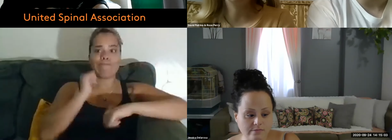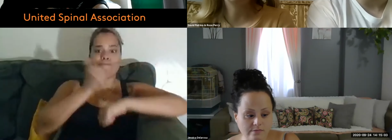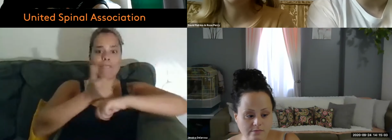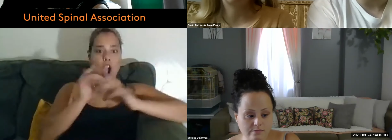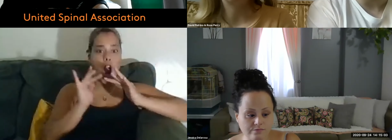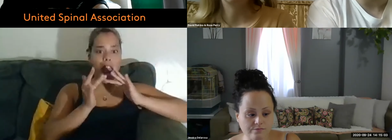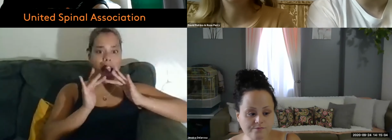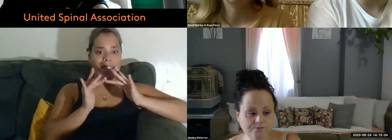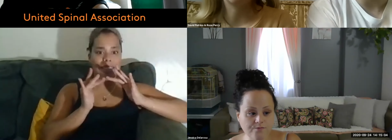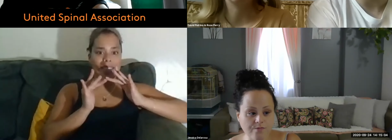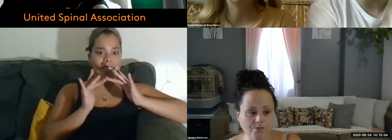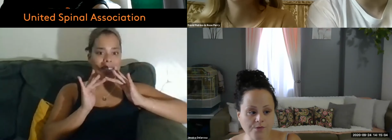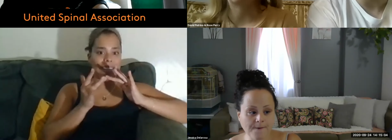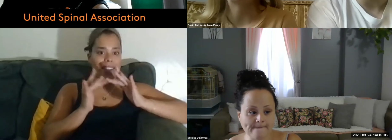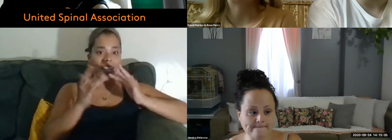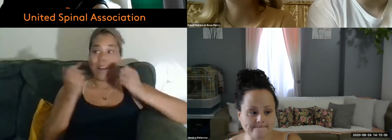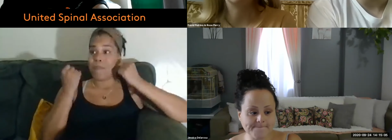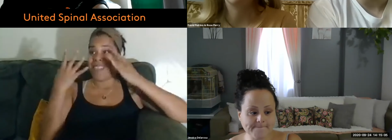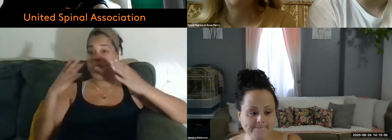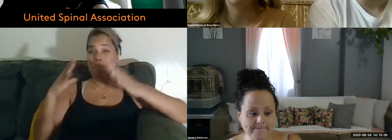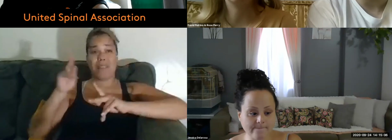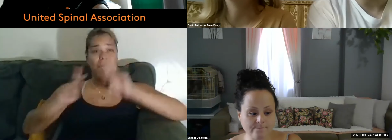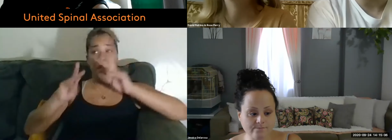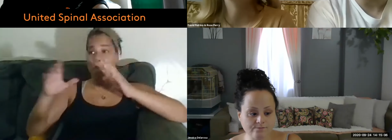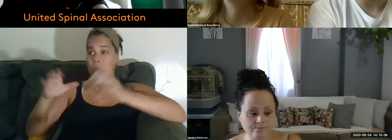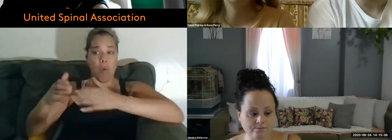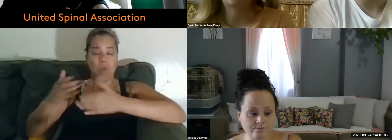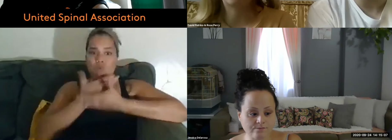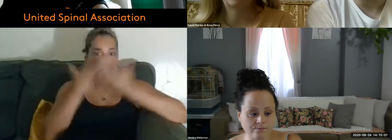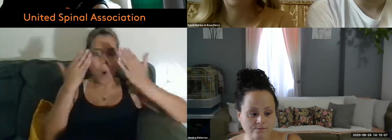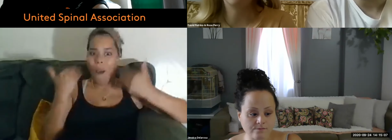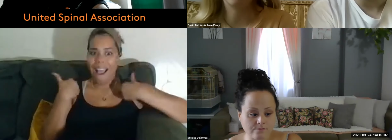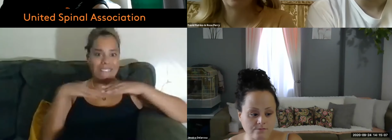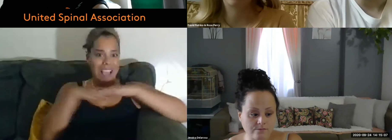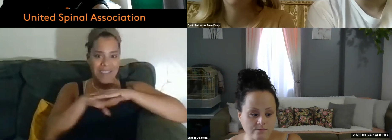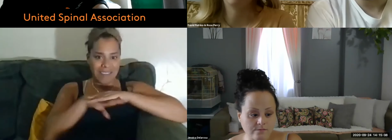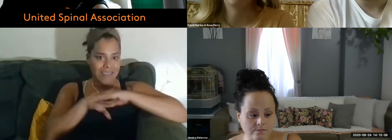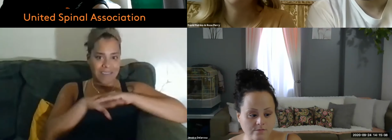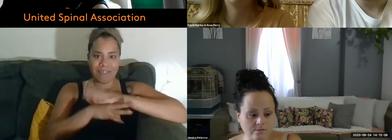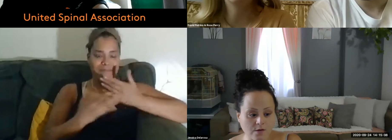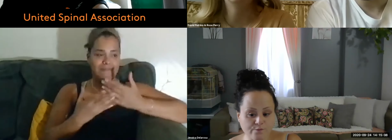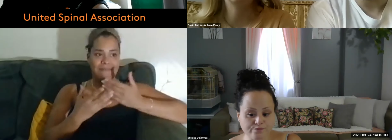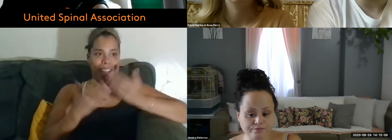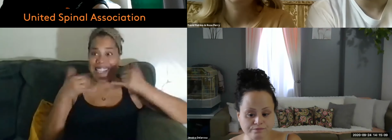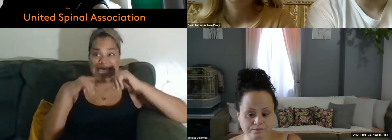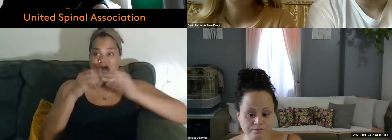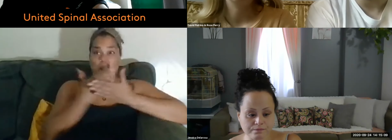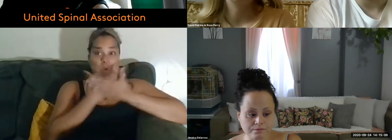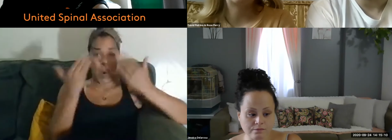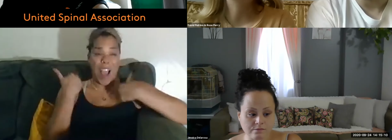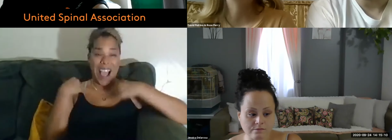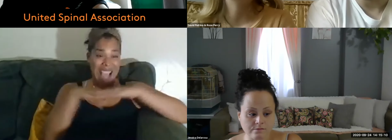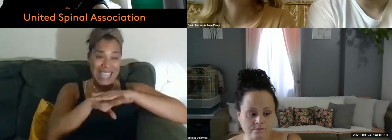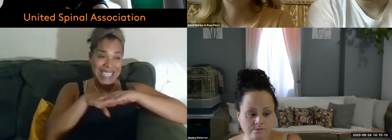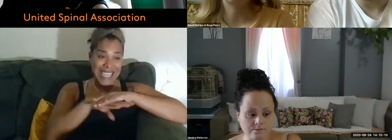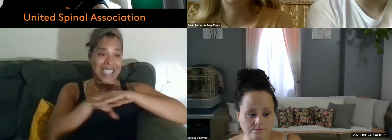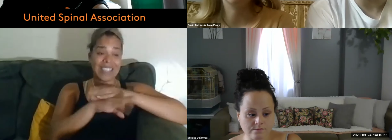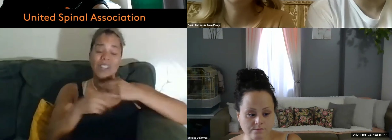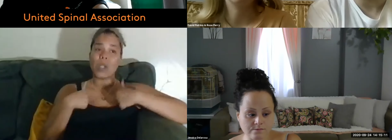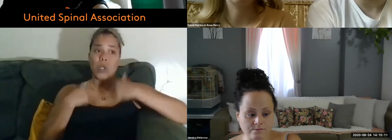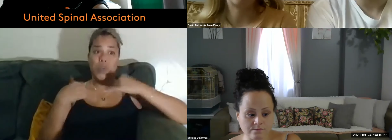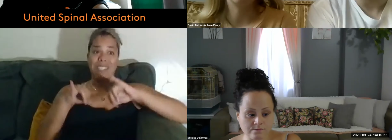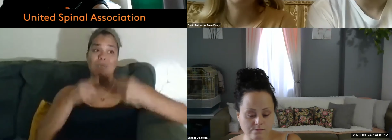is a huge amount of population that doesn't have access to that and still do not have access to that. So we're really battling against